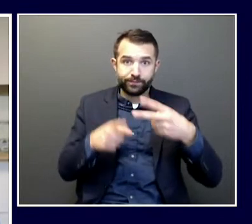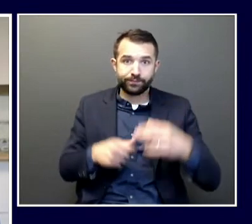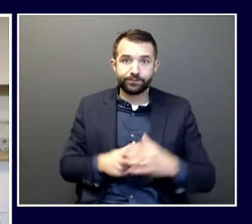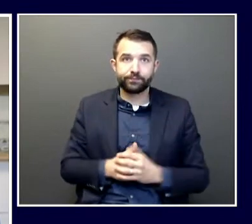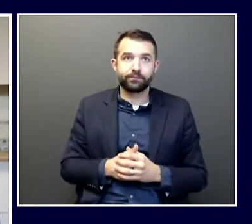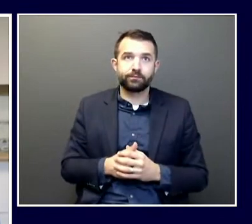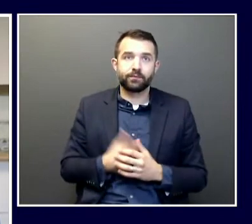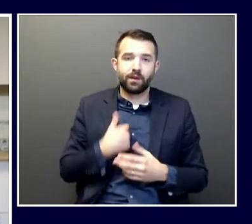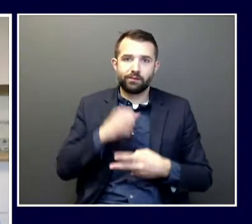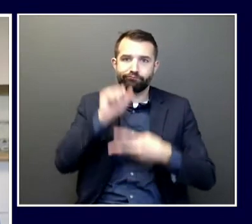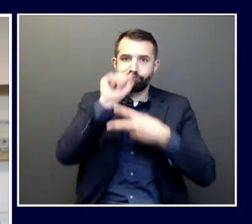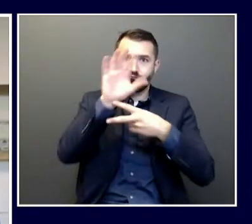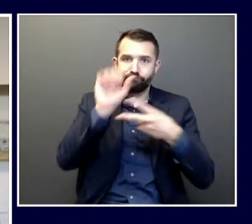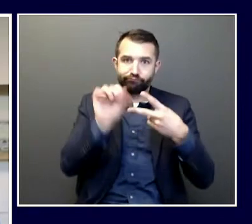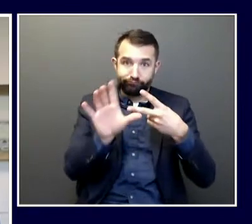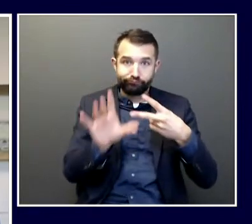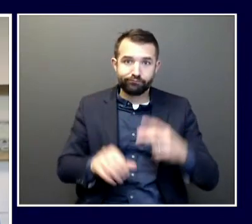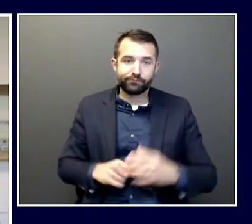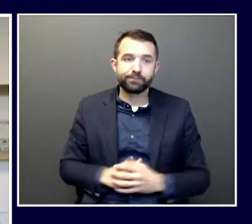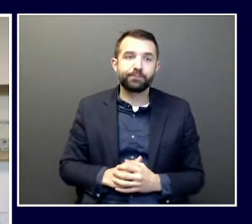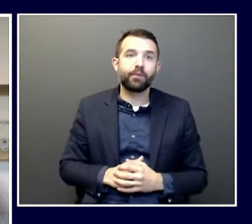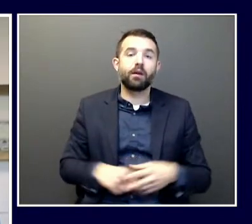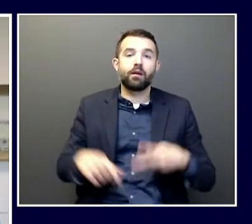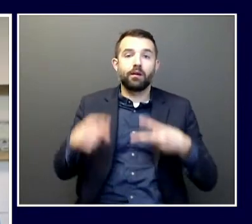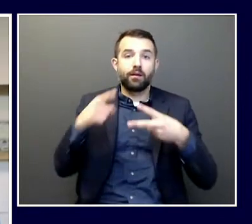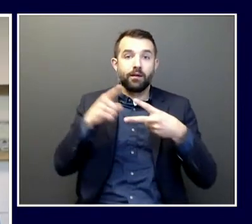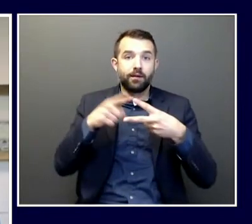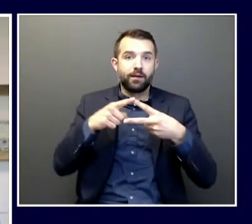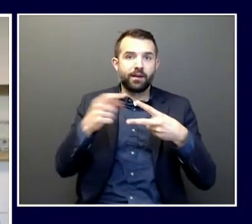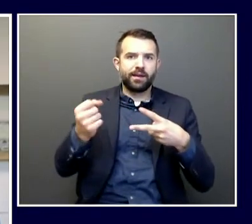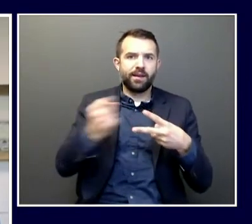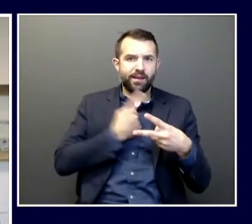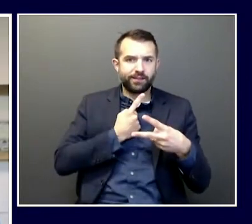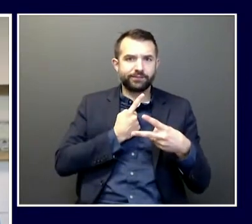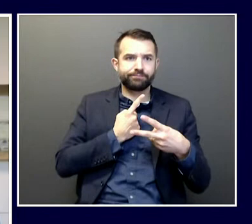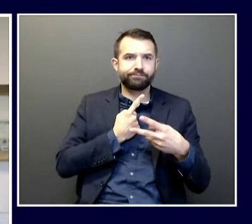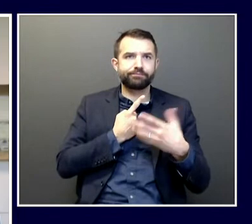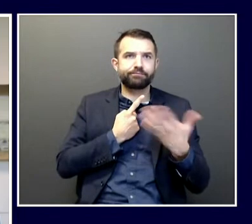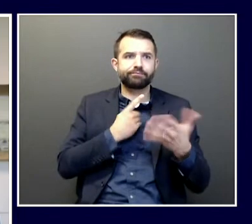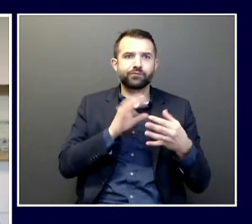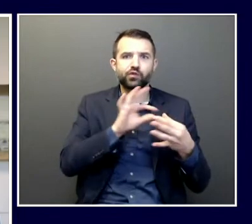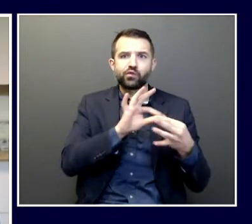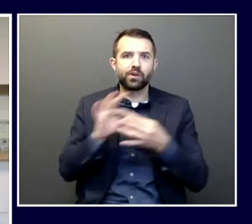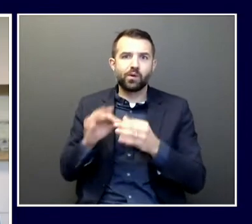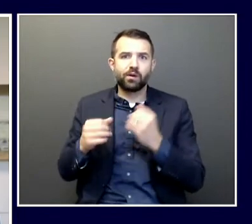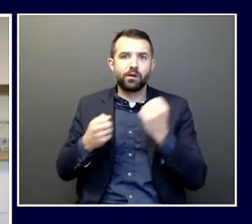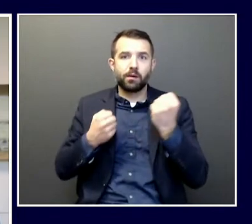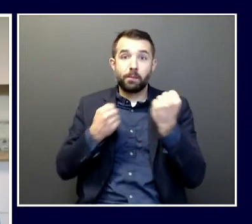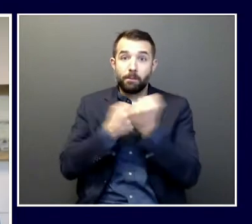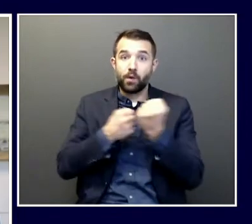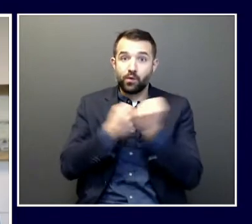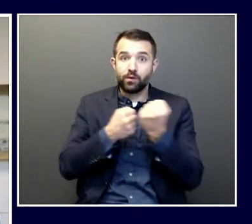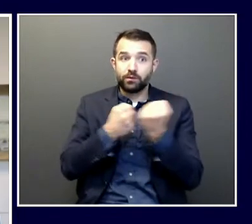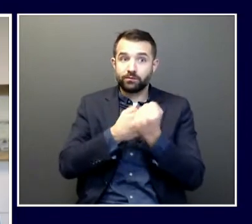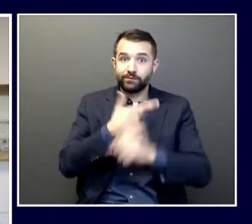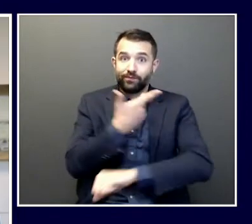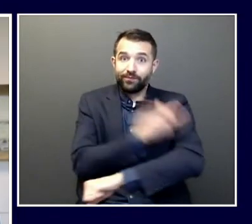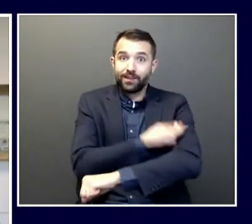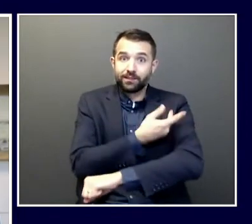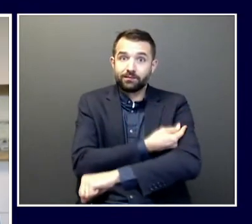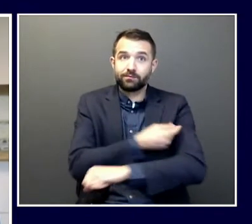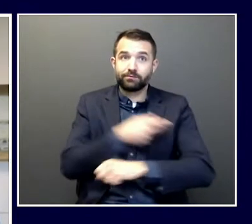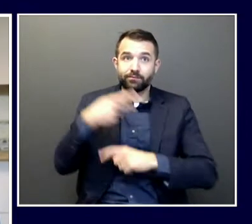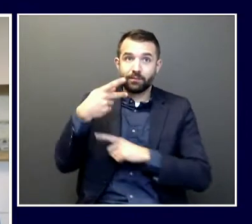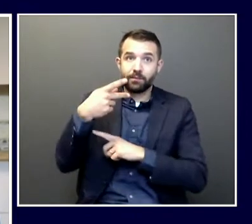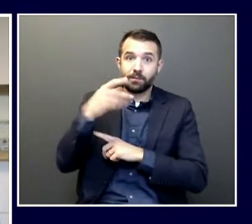a question that came in just a bit later around boosters, particularly the news that Pfizer may be requesting more